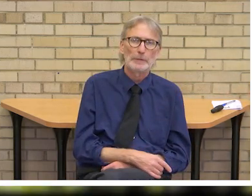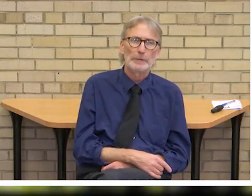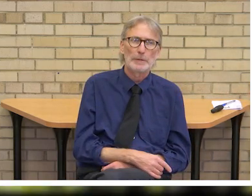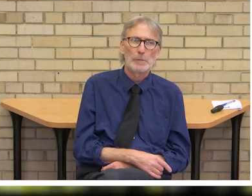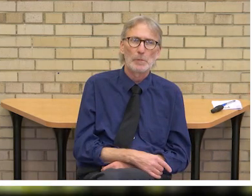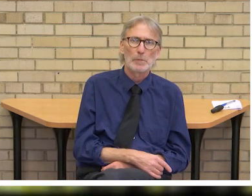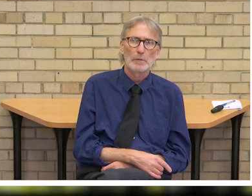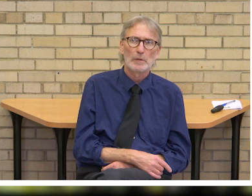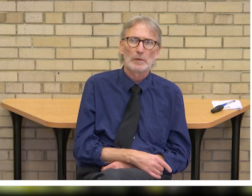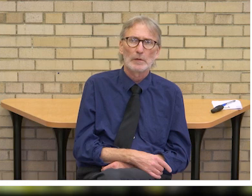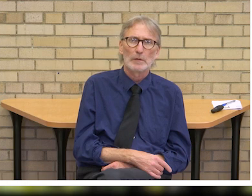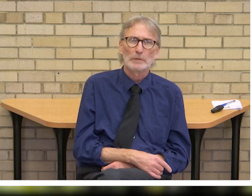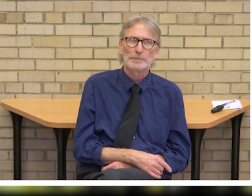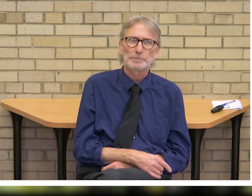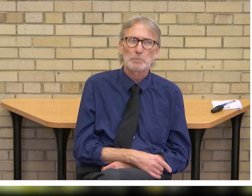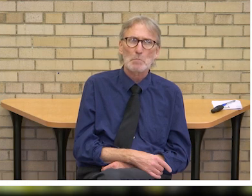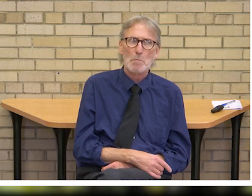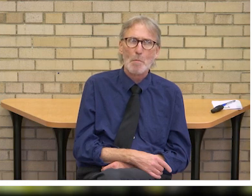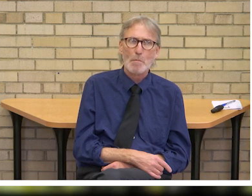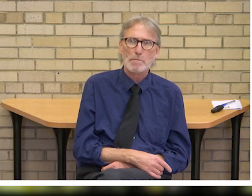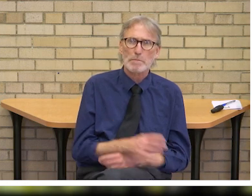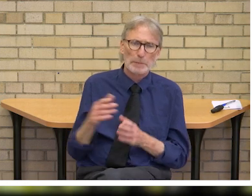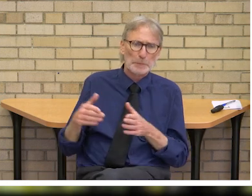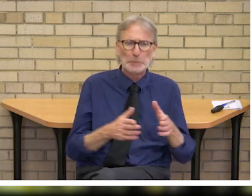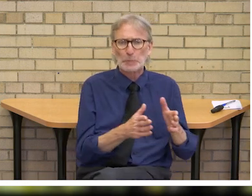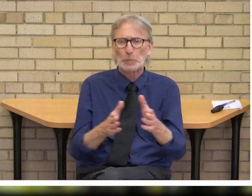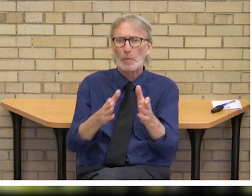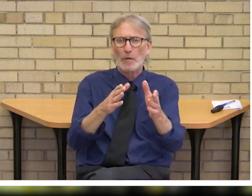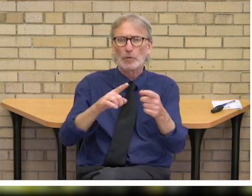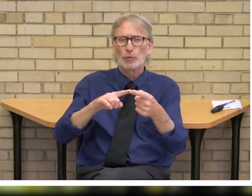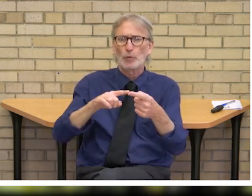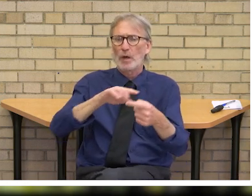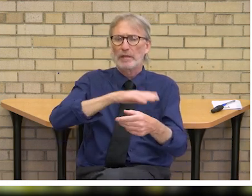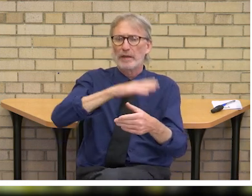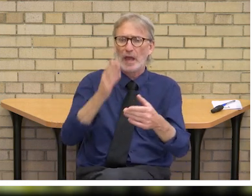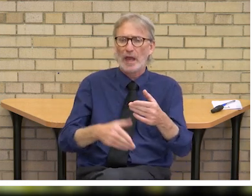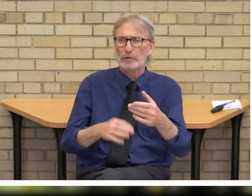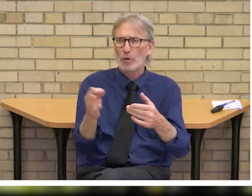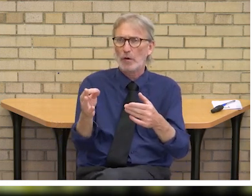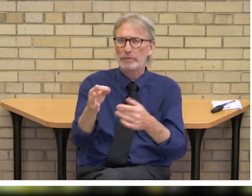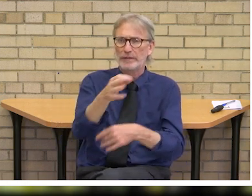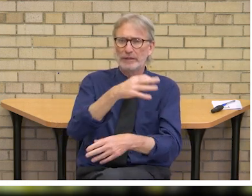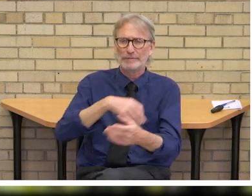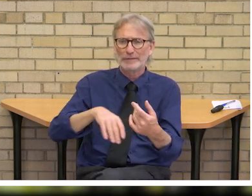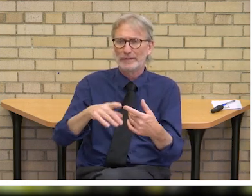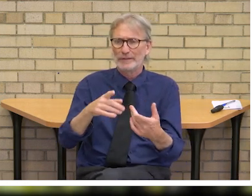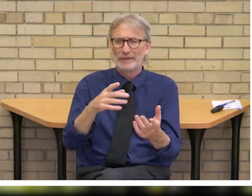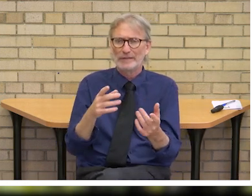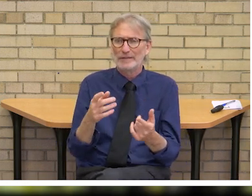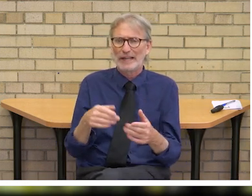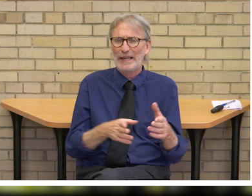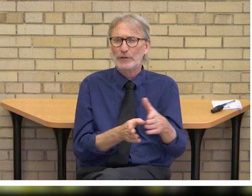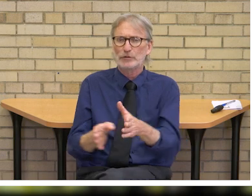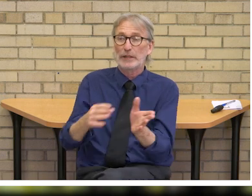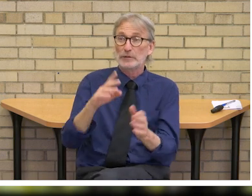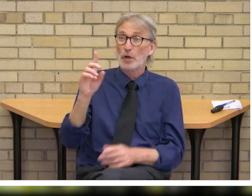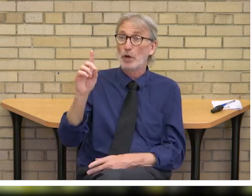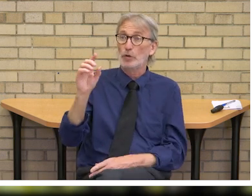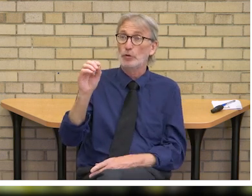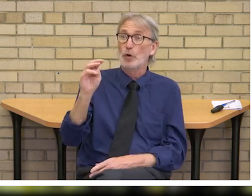projects to the end of the kind of the interchange, as we're calling it. You know, DOMI traffic is looking